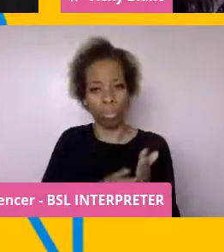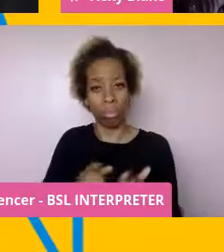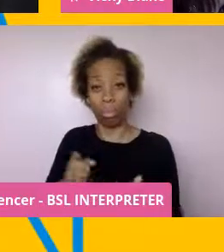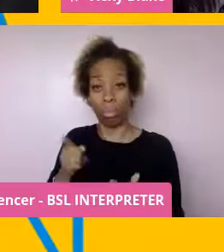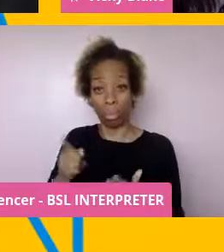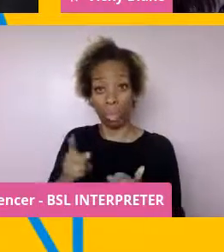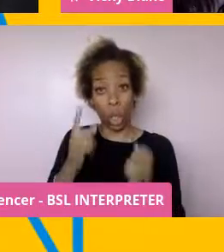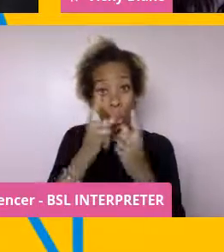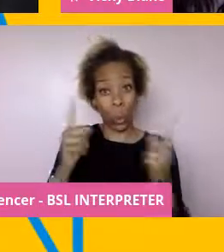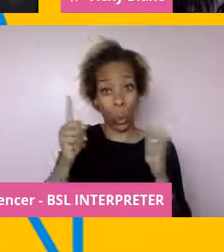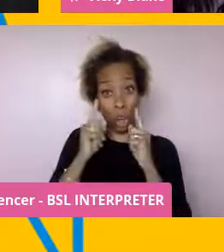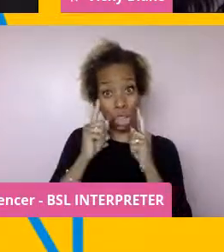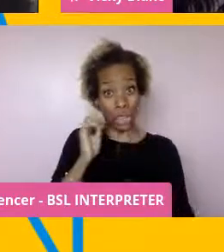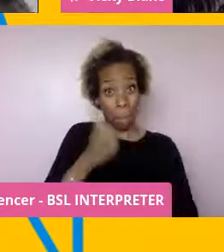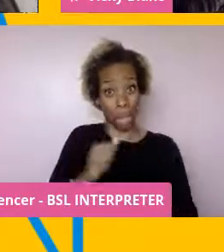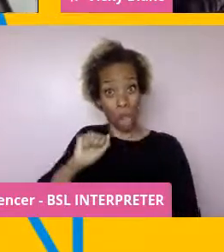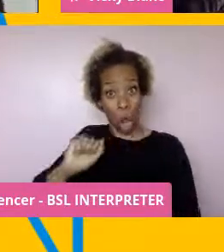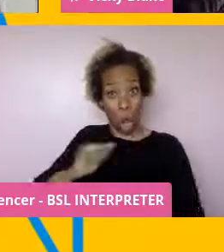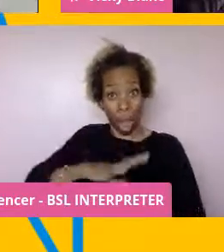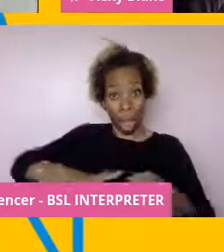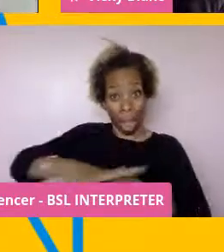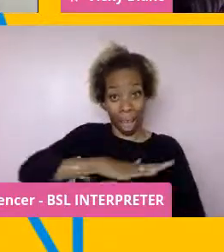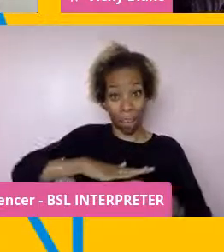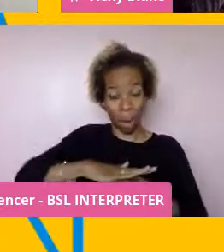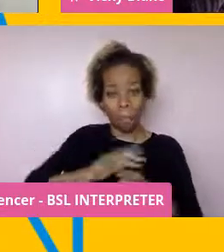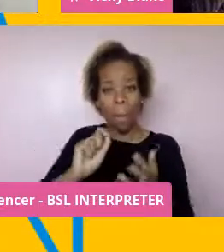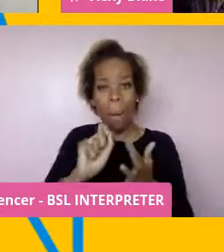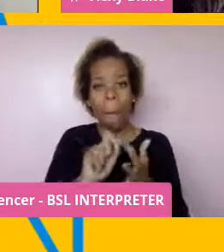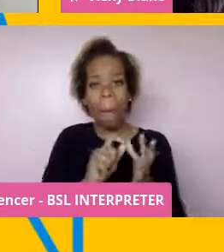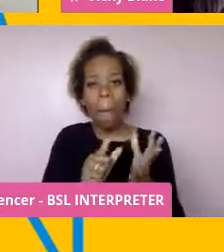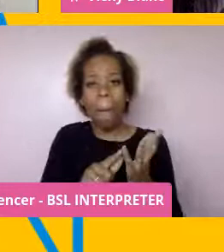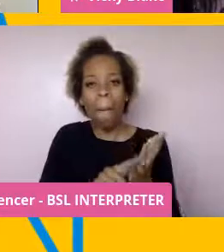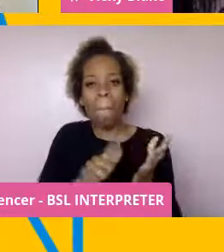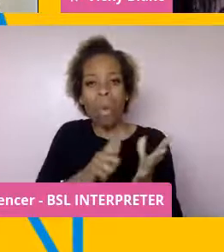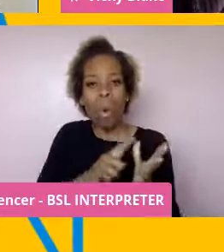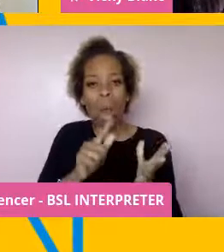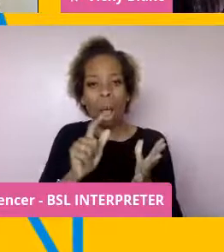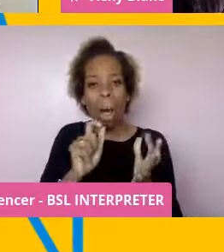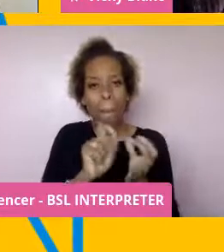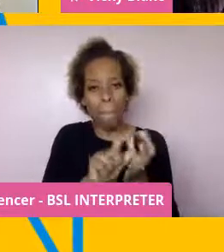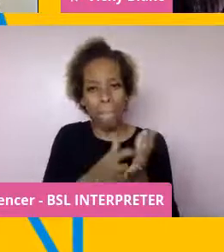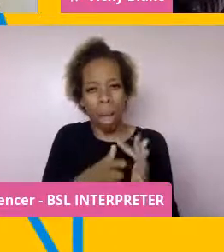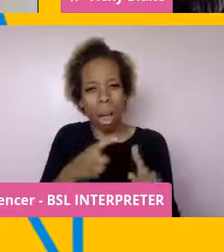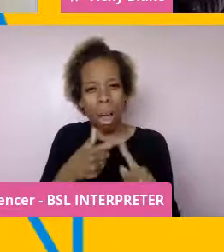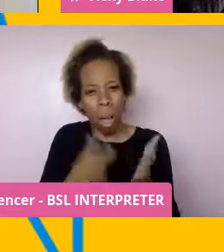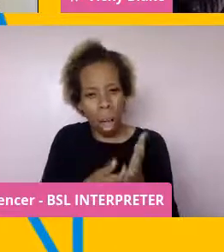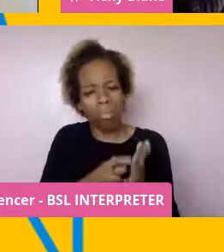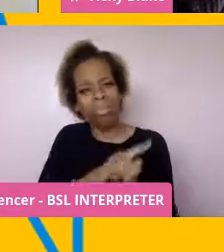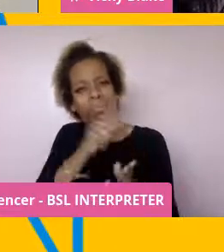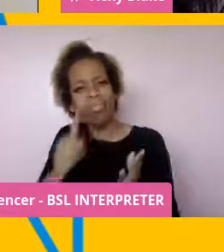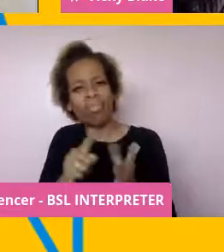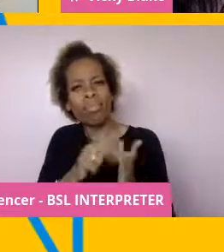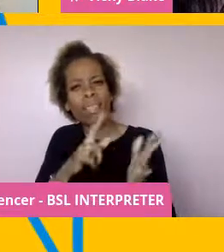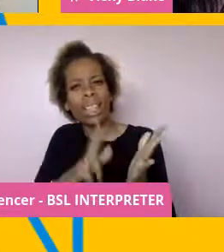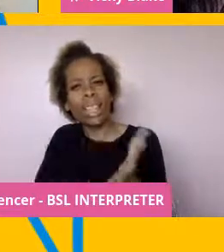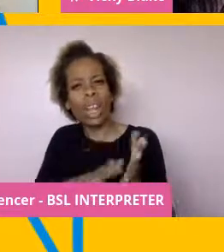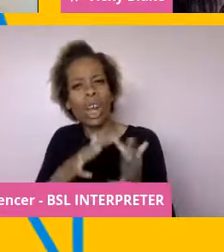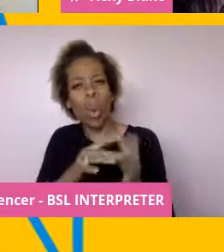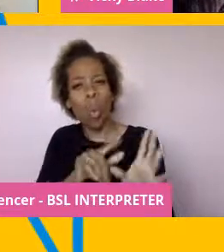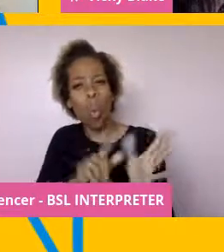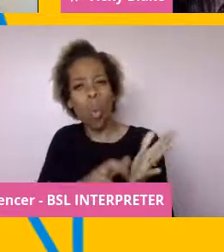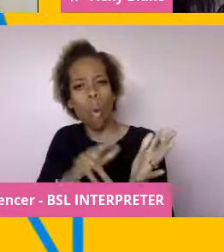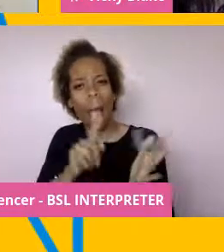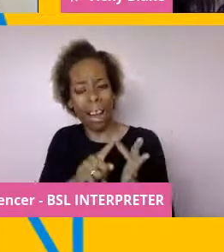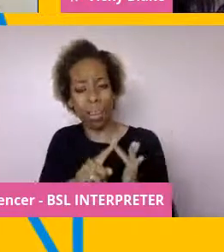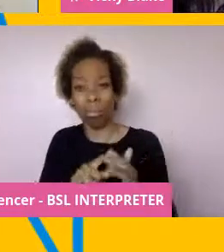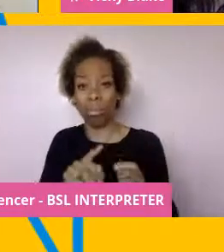her constituency. We have Paula Barker, Liverpool Wavertree, and Ian Byrne from West Derby, and all 4 have done a lot of